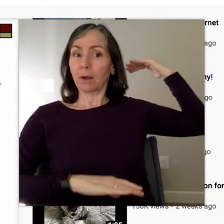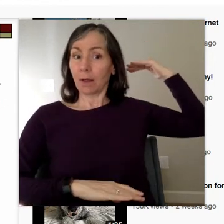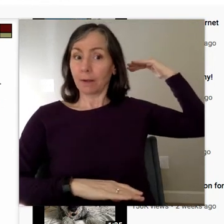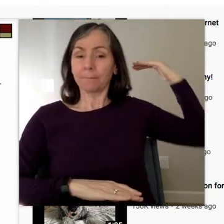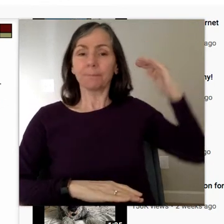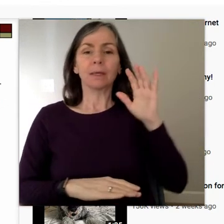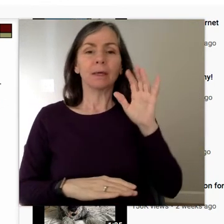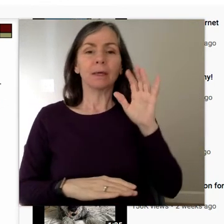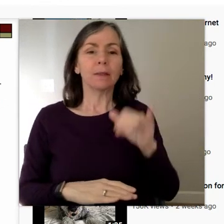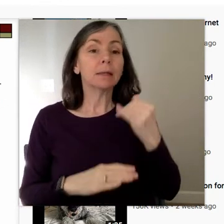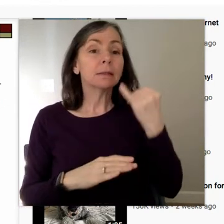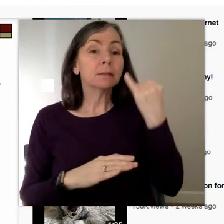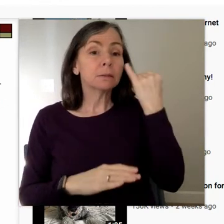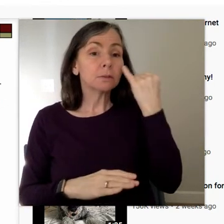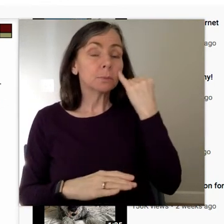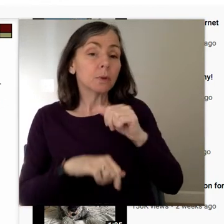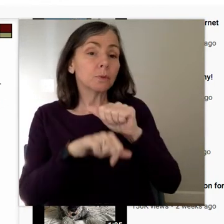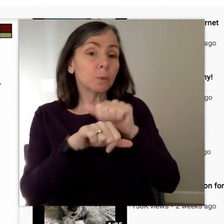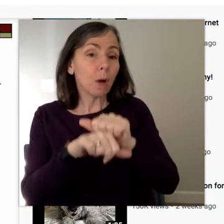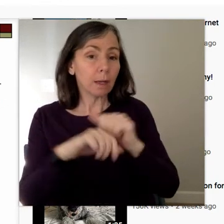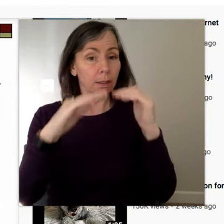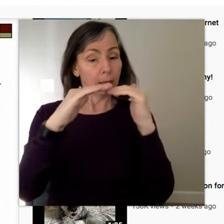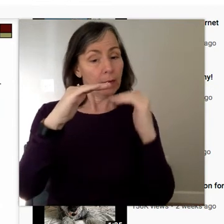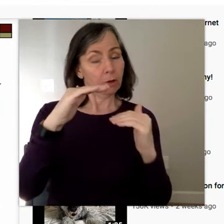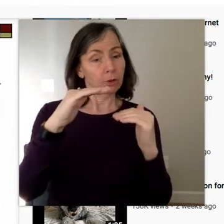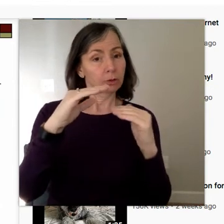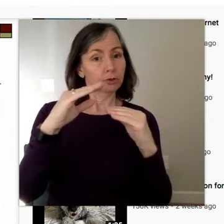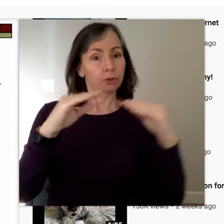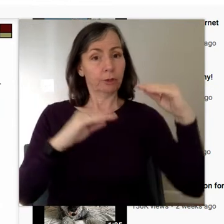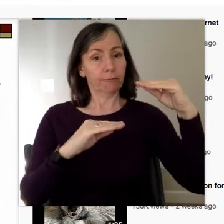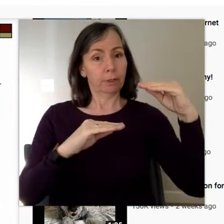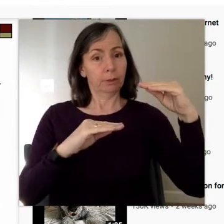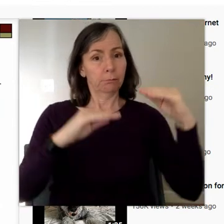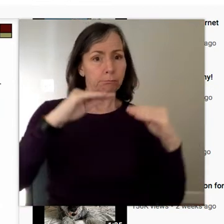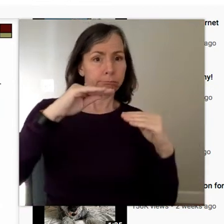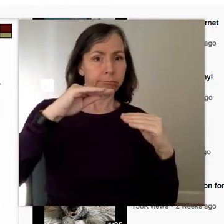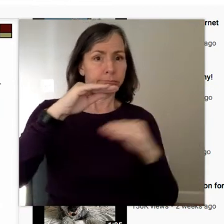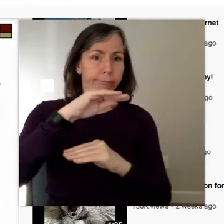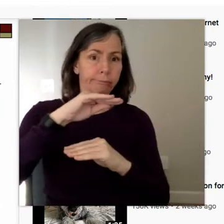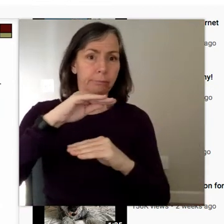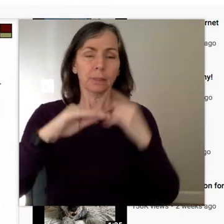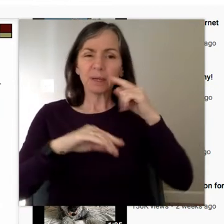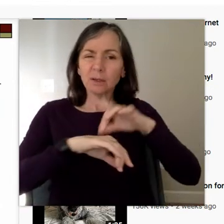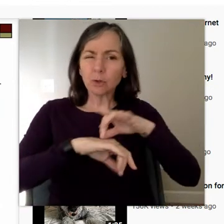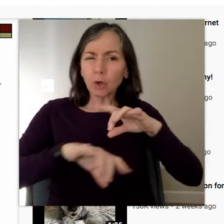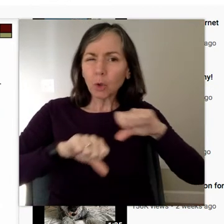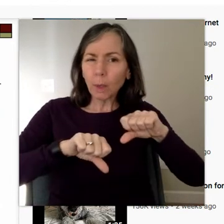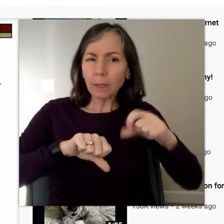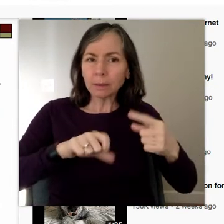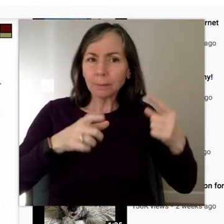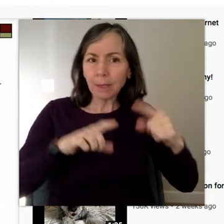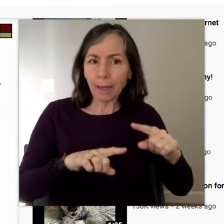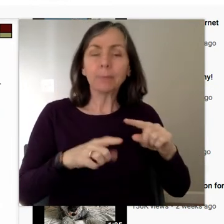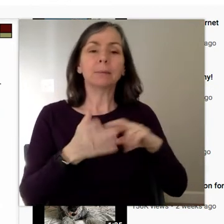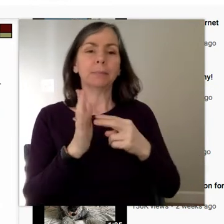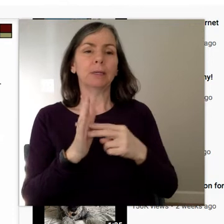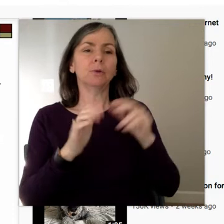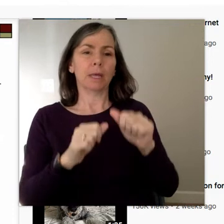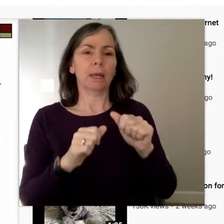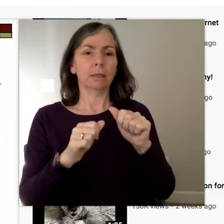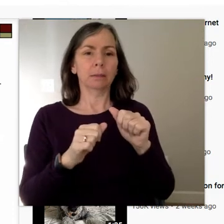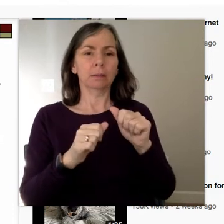layers have shifted, you can actually age the rock to see how old it is, so that we can confirm